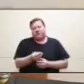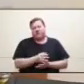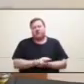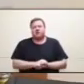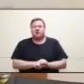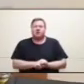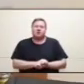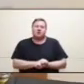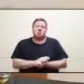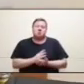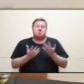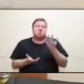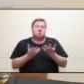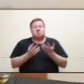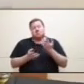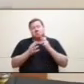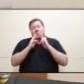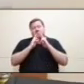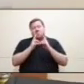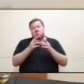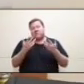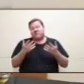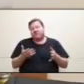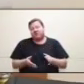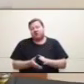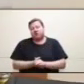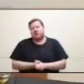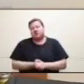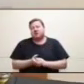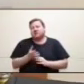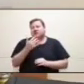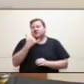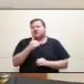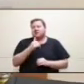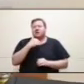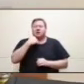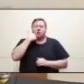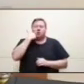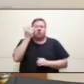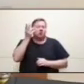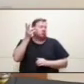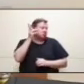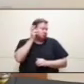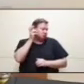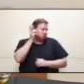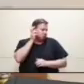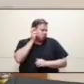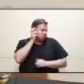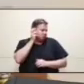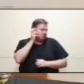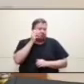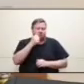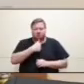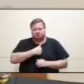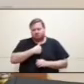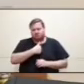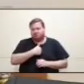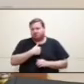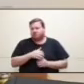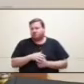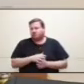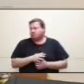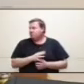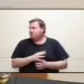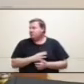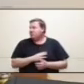You might have responded to this question, but I still want to listen and hear it for myself in case